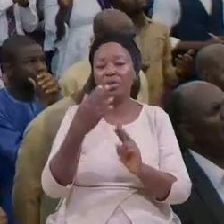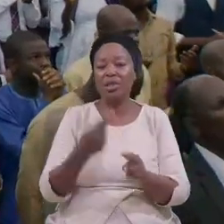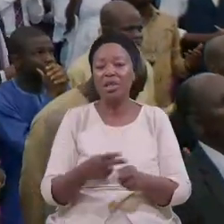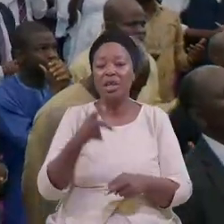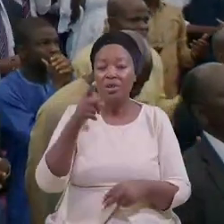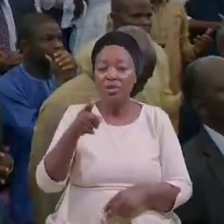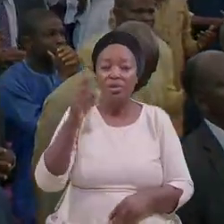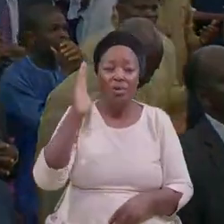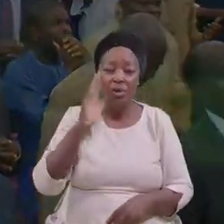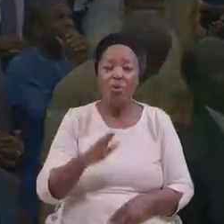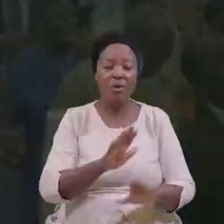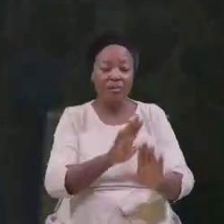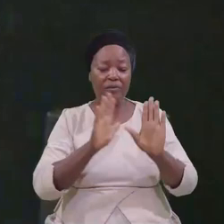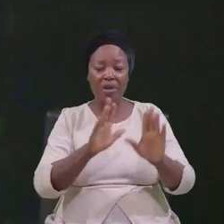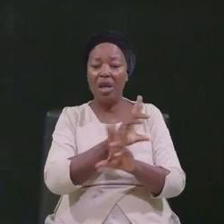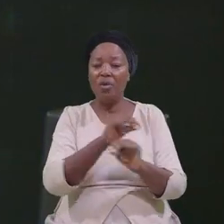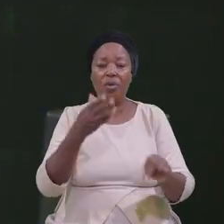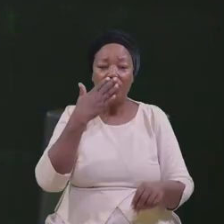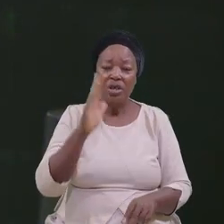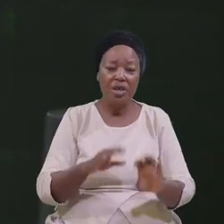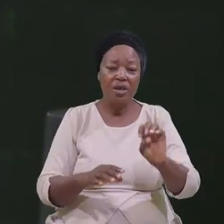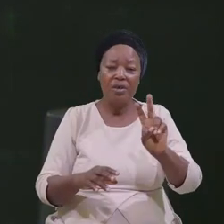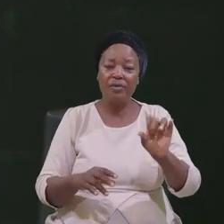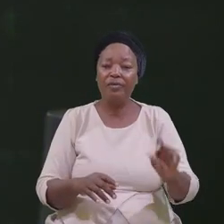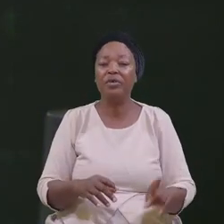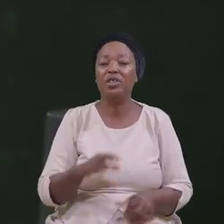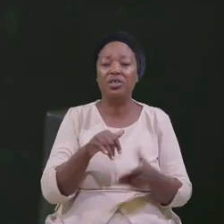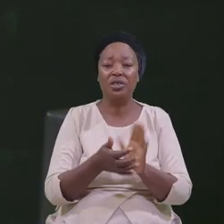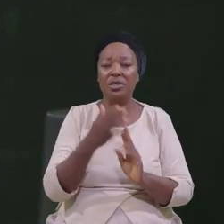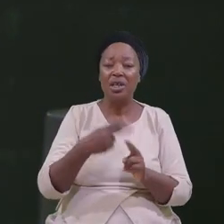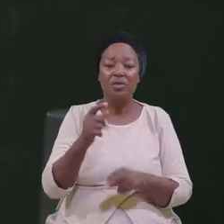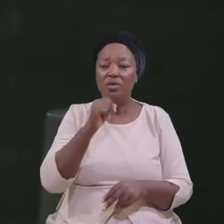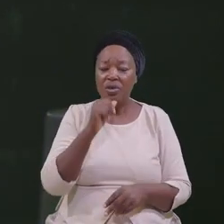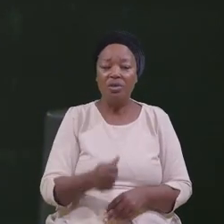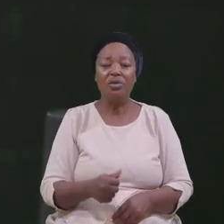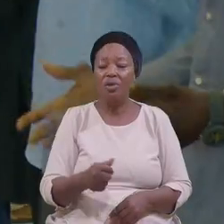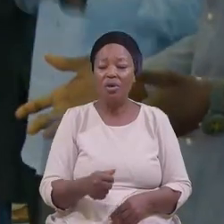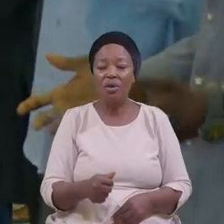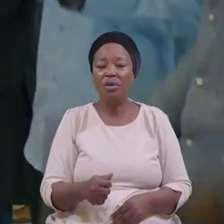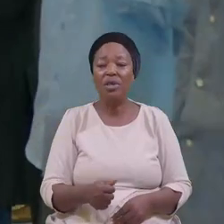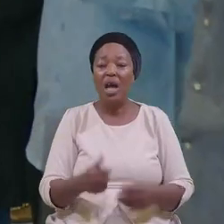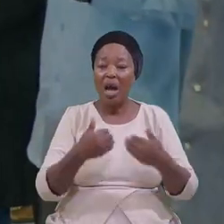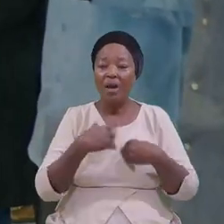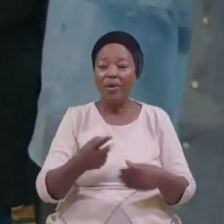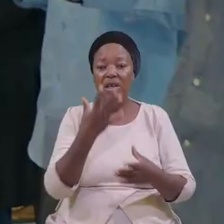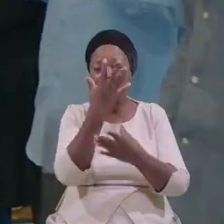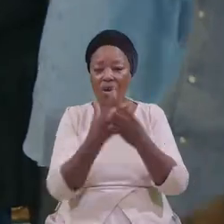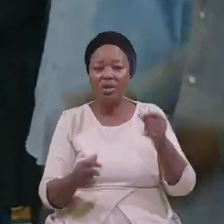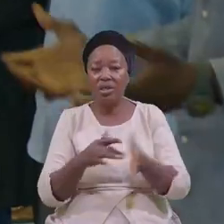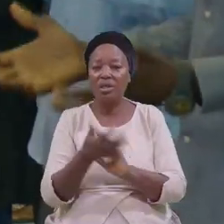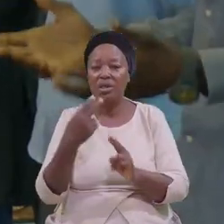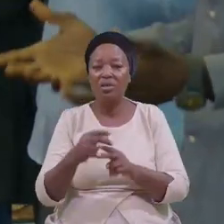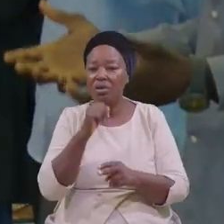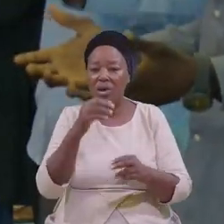You will fear no evil. You will fear no loss. You will fear no